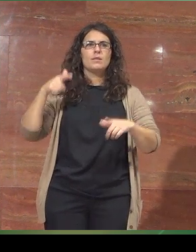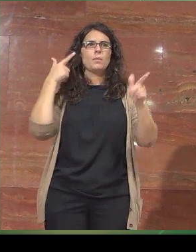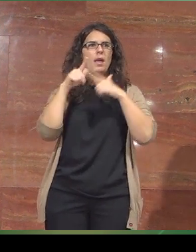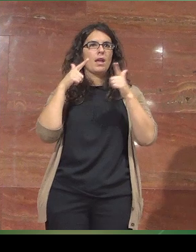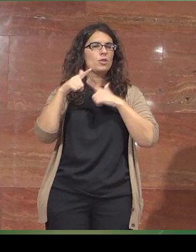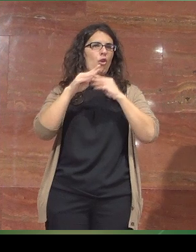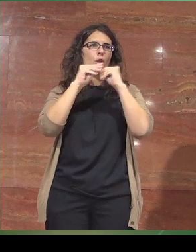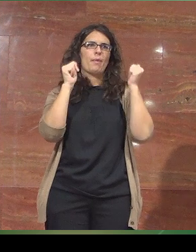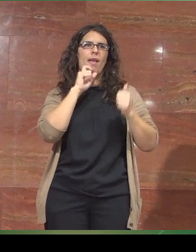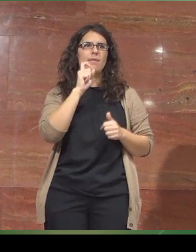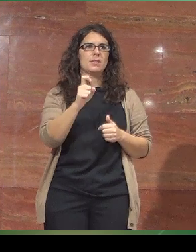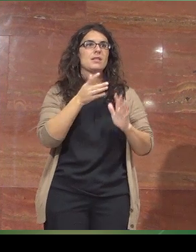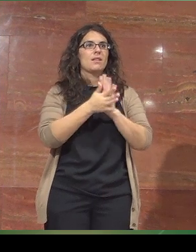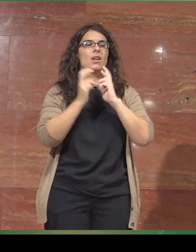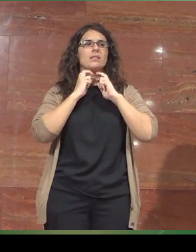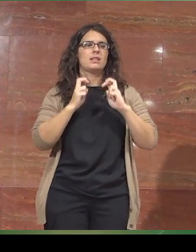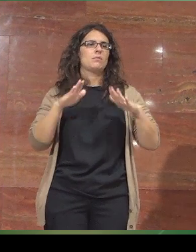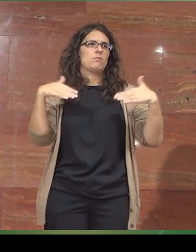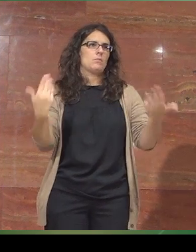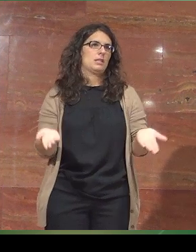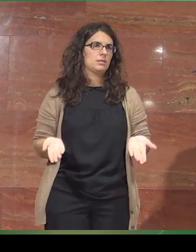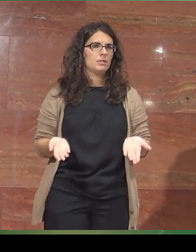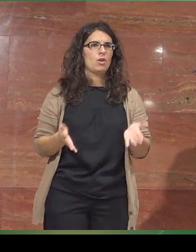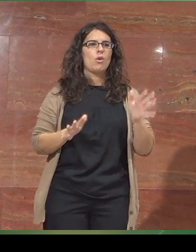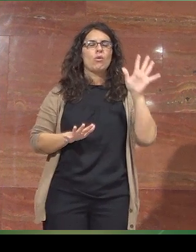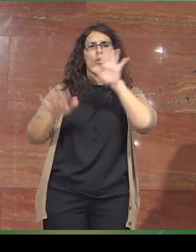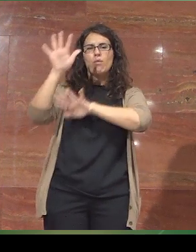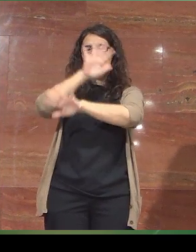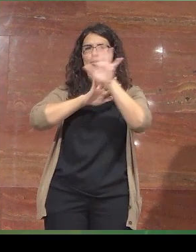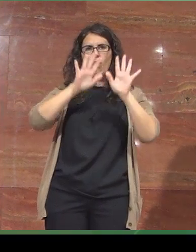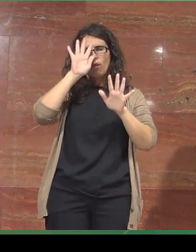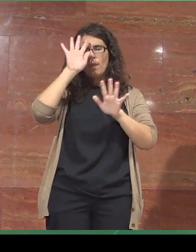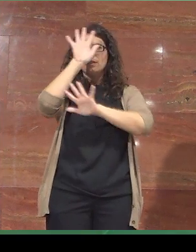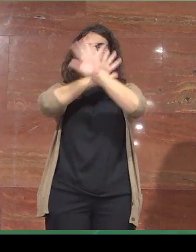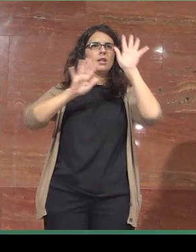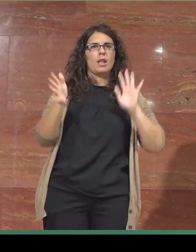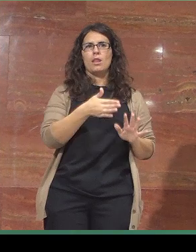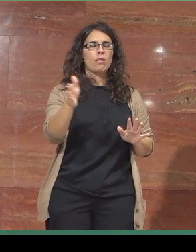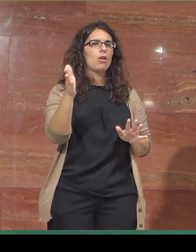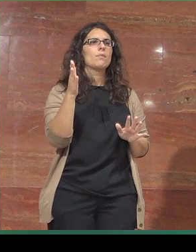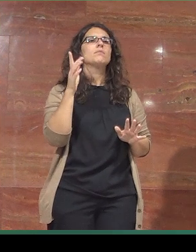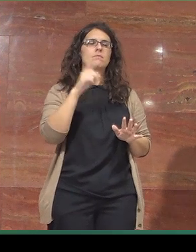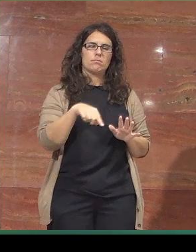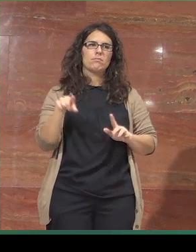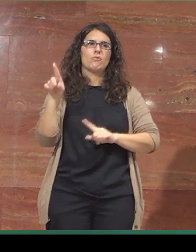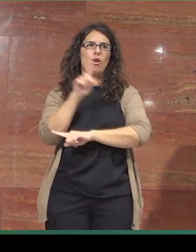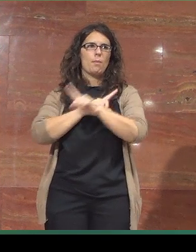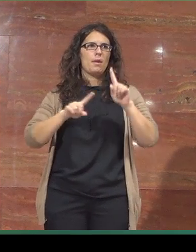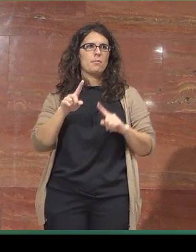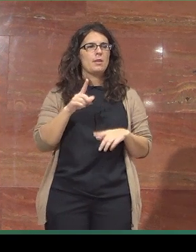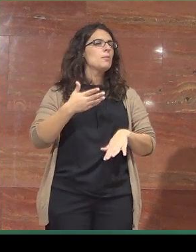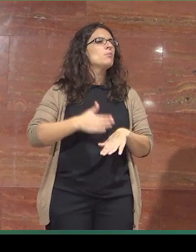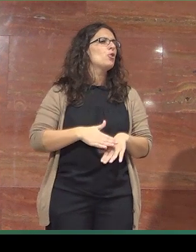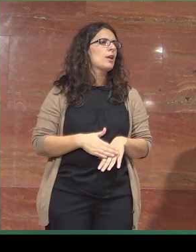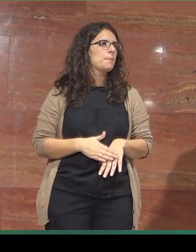Confusion and disorientation, another big issue. And why? Does anybody know why every airport in the world wants to have